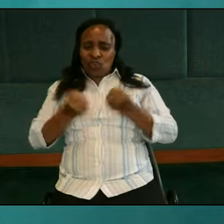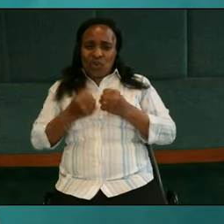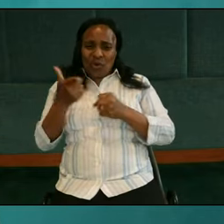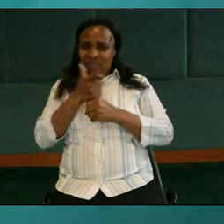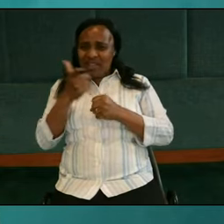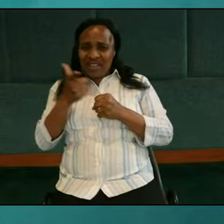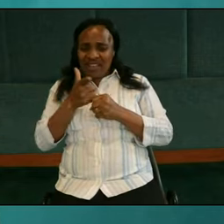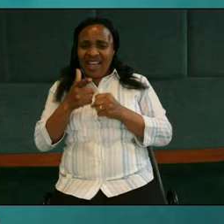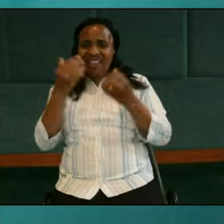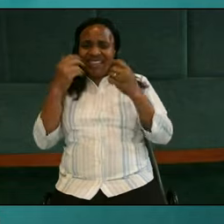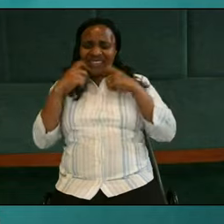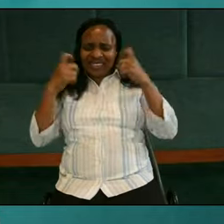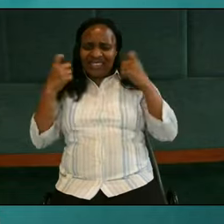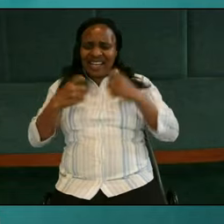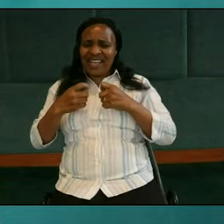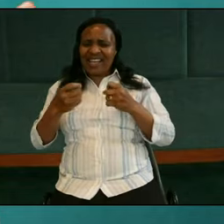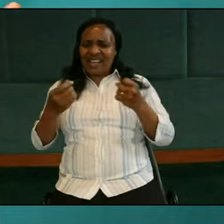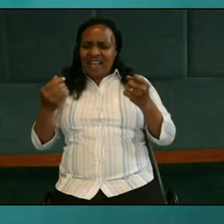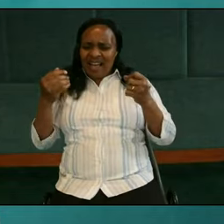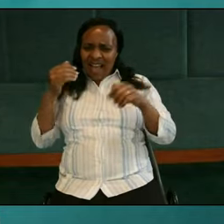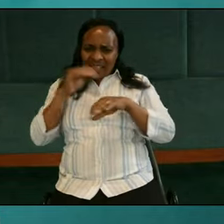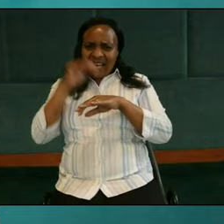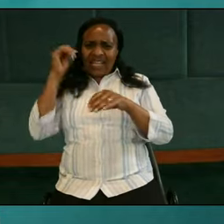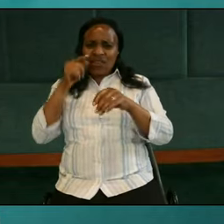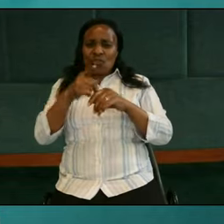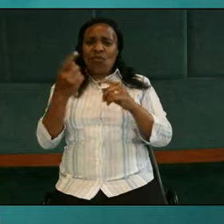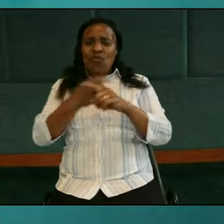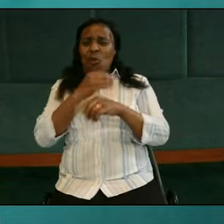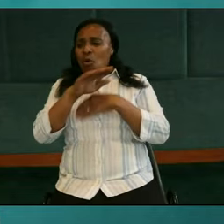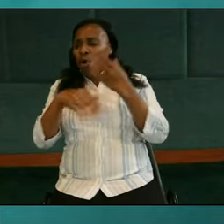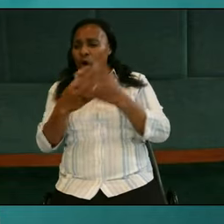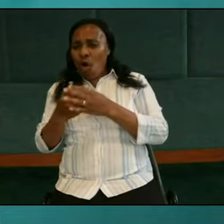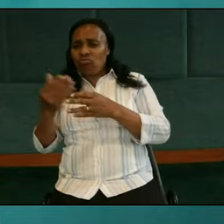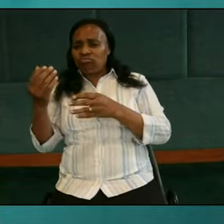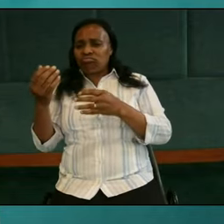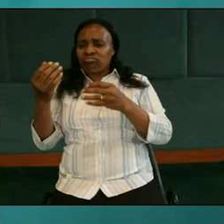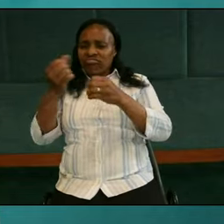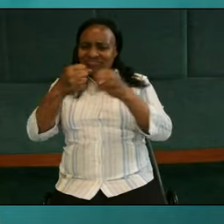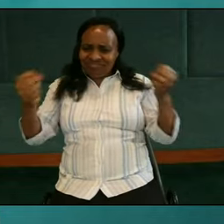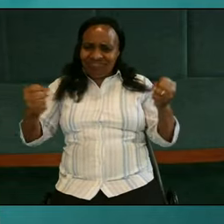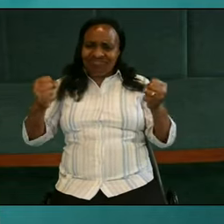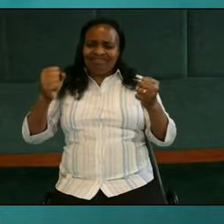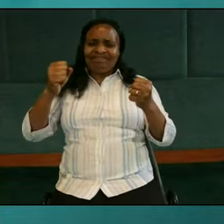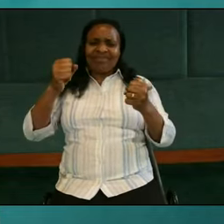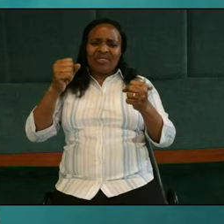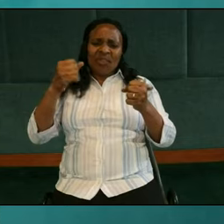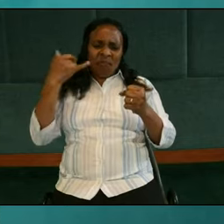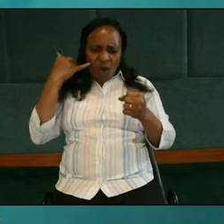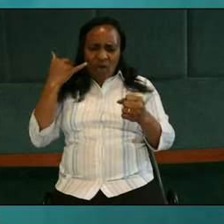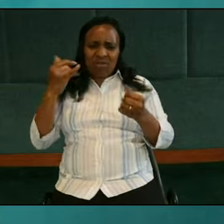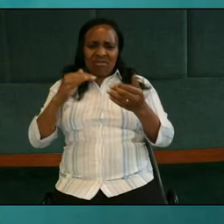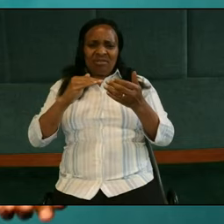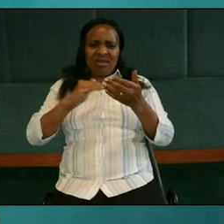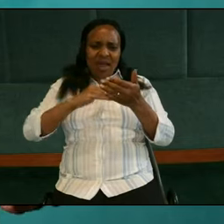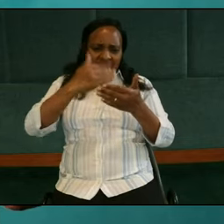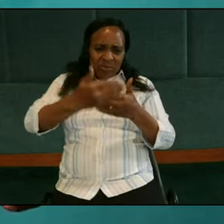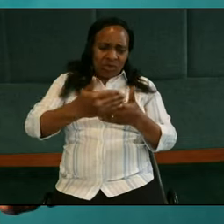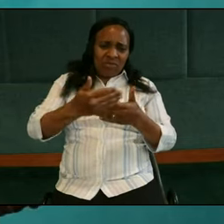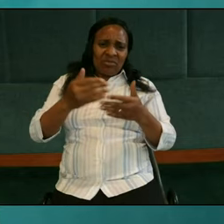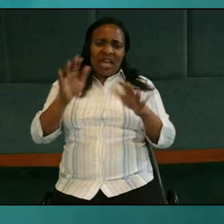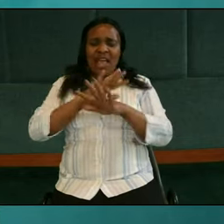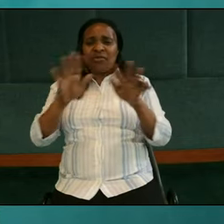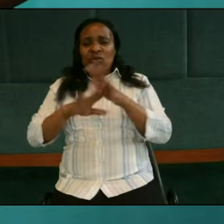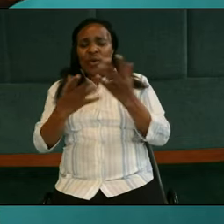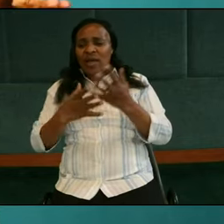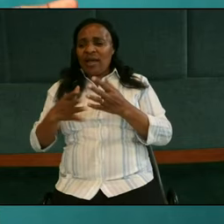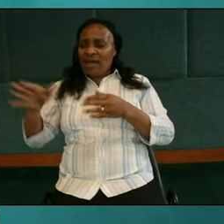is bombarding you from all corners. You open your phone, IG, open your laptop, like from everywhere. You in the